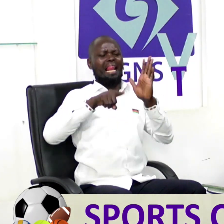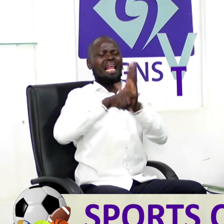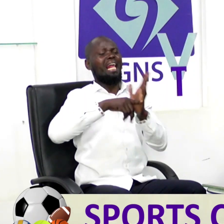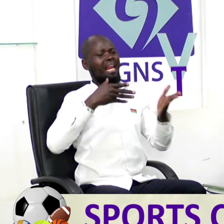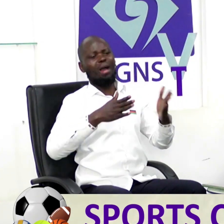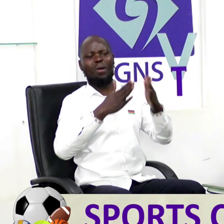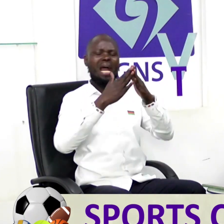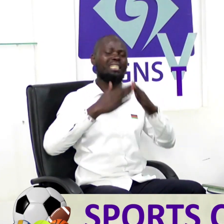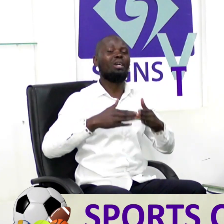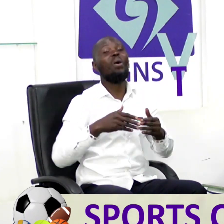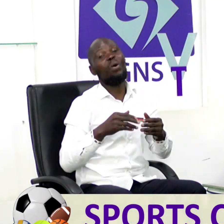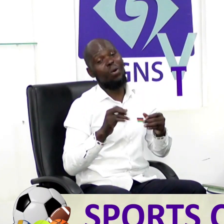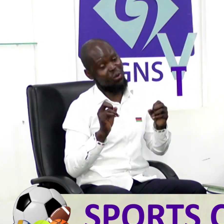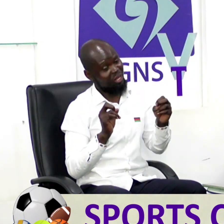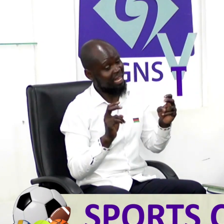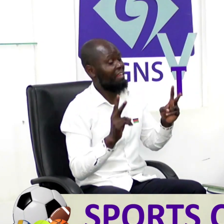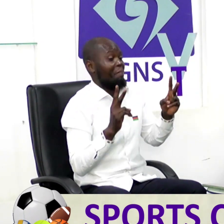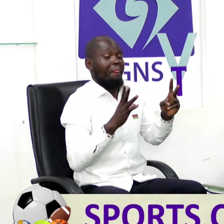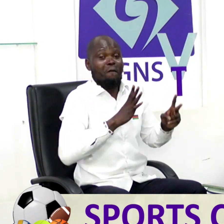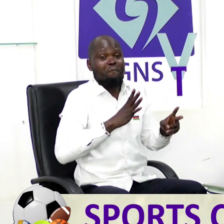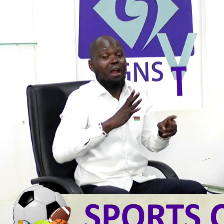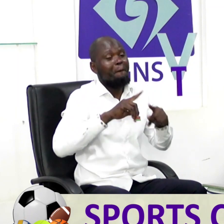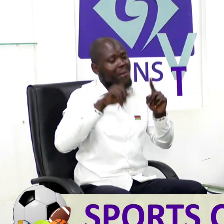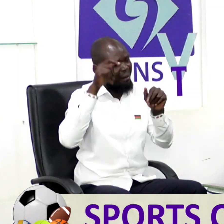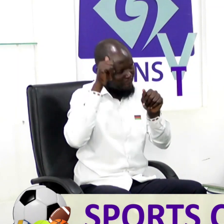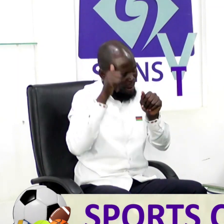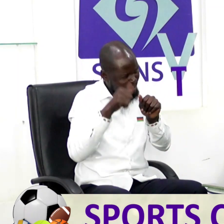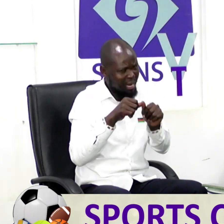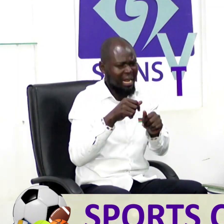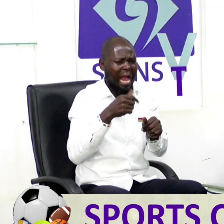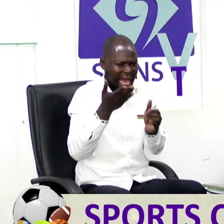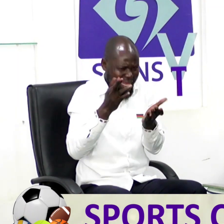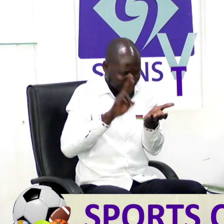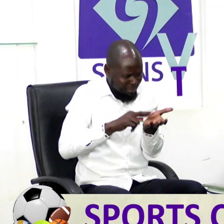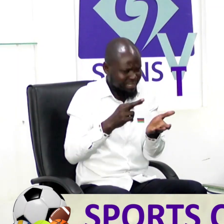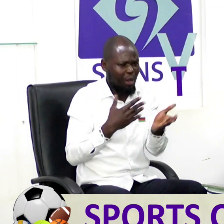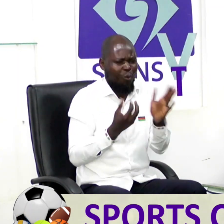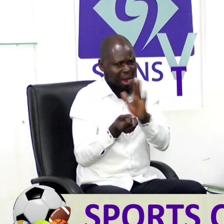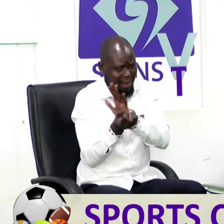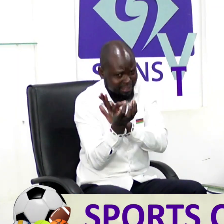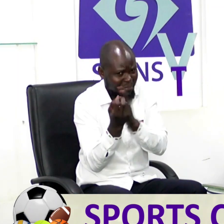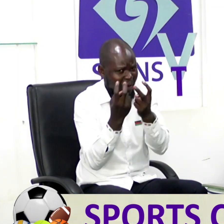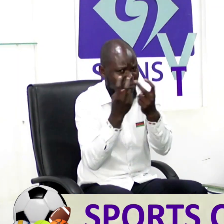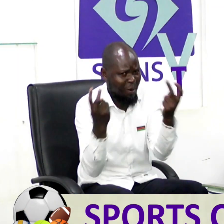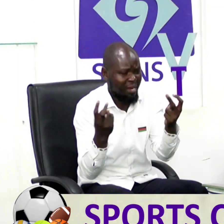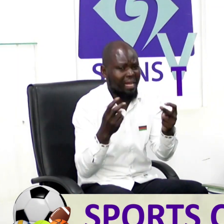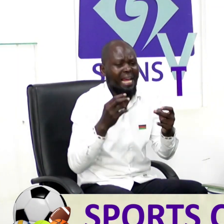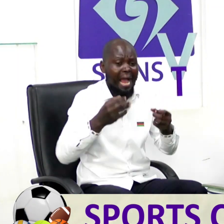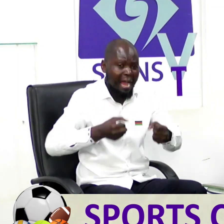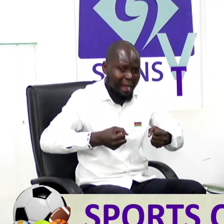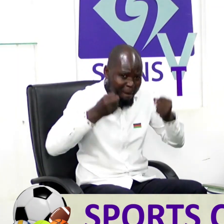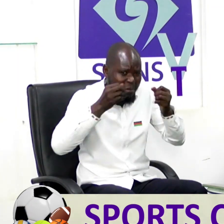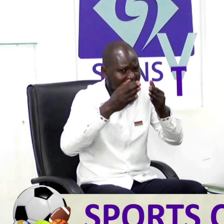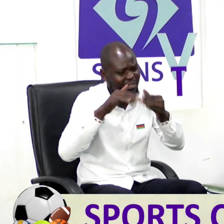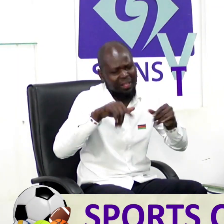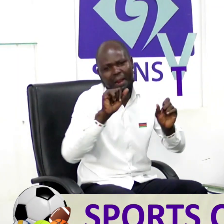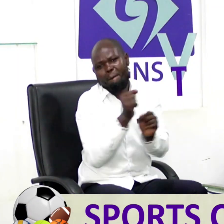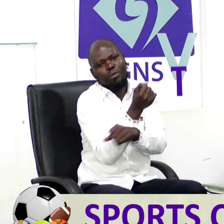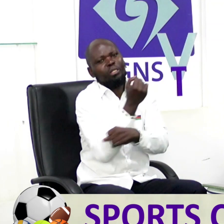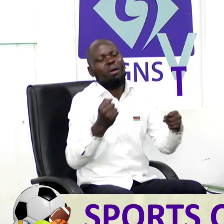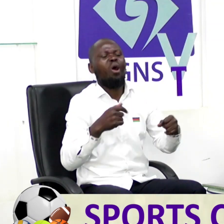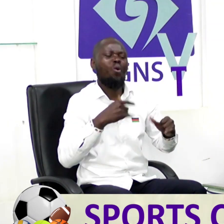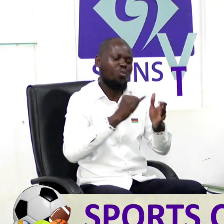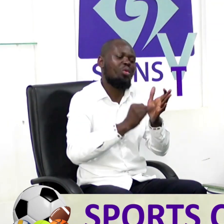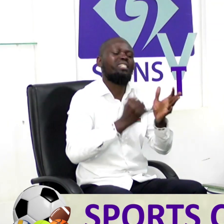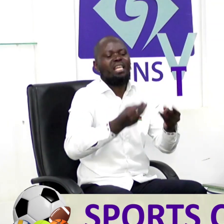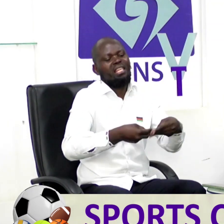all other people are happy because Arsenal really scored. But that is fine. But remember, it will be a repetition of last